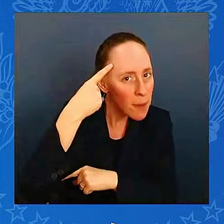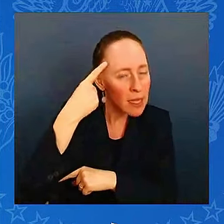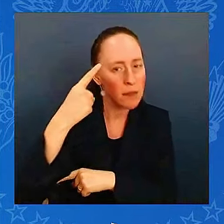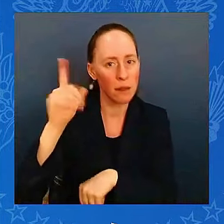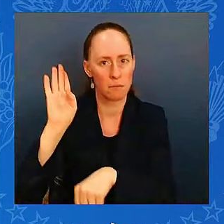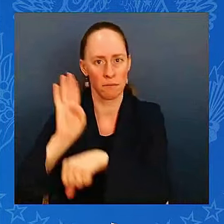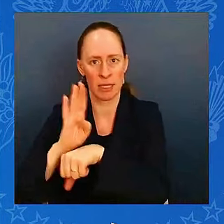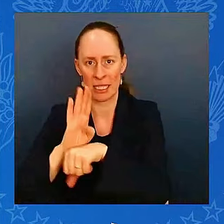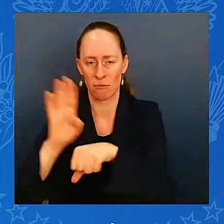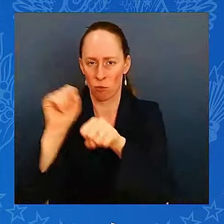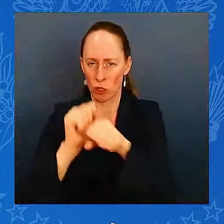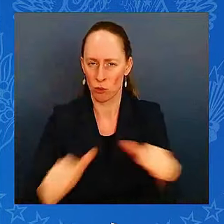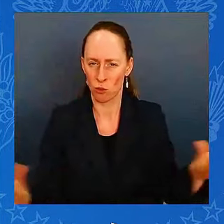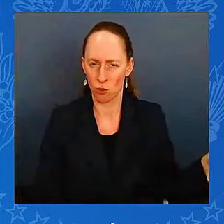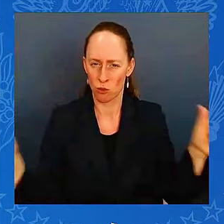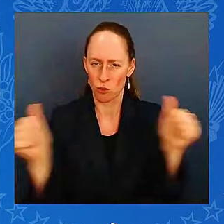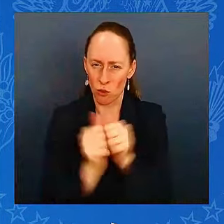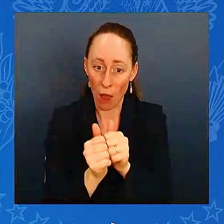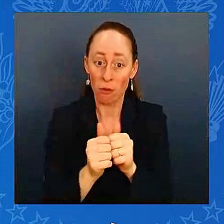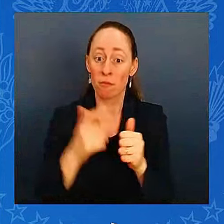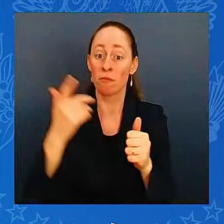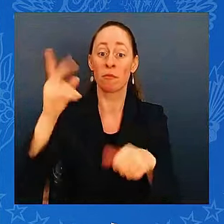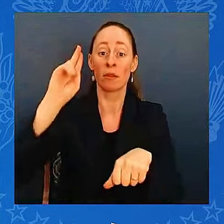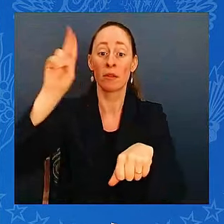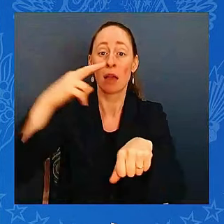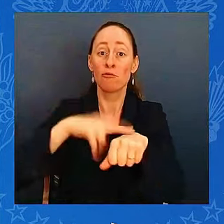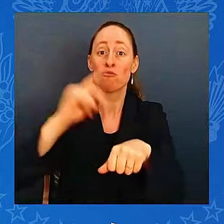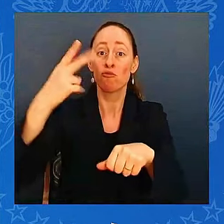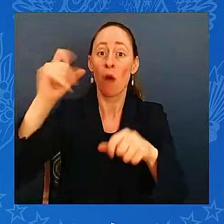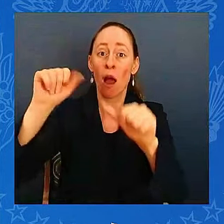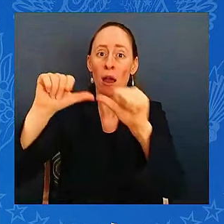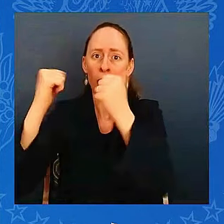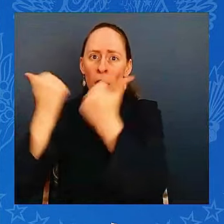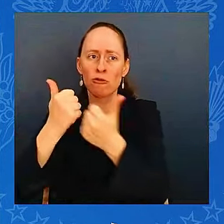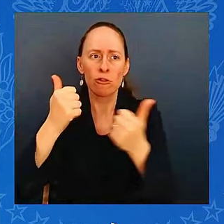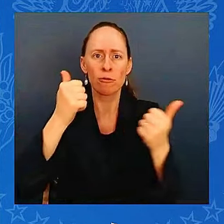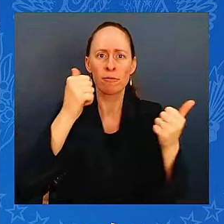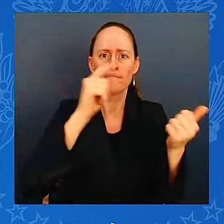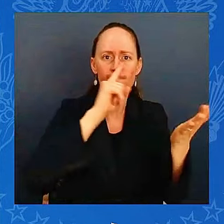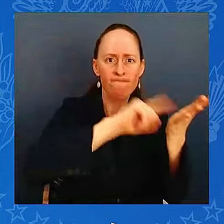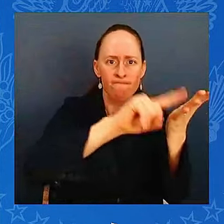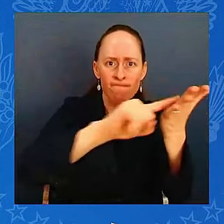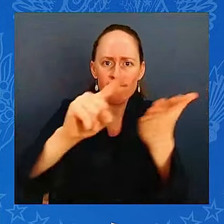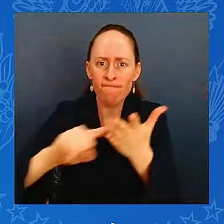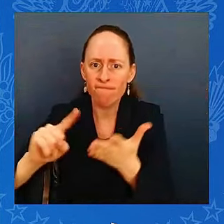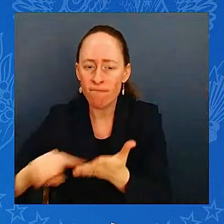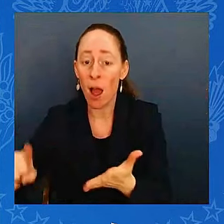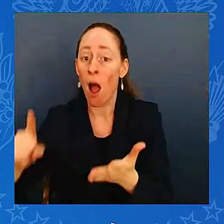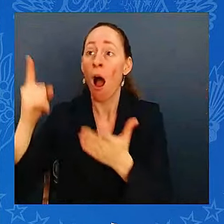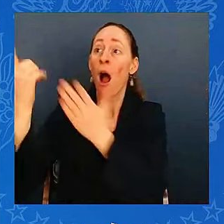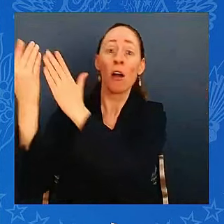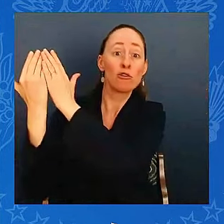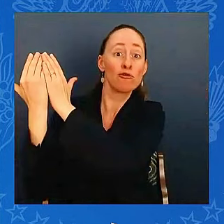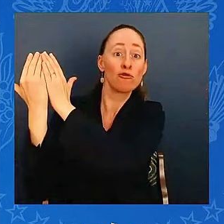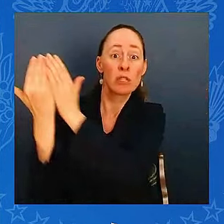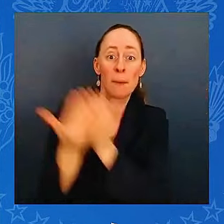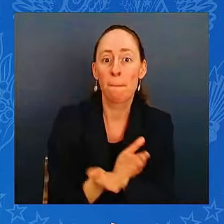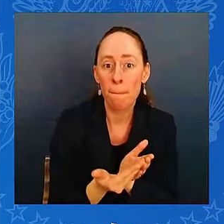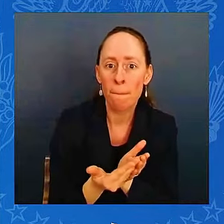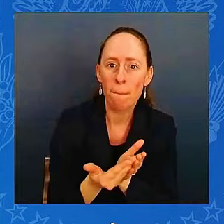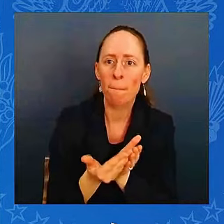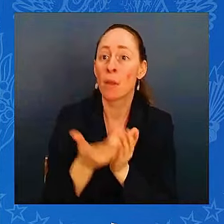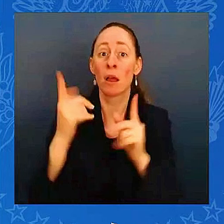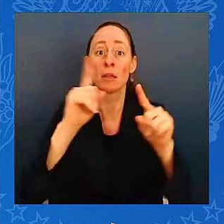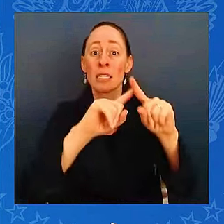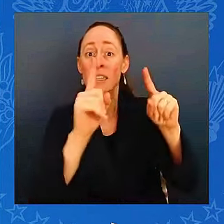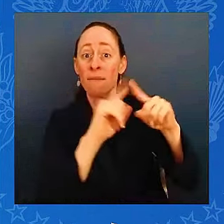and port facilities to have standards that include organized crimes. In the second phase, we will have joint action